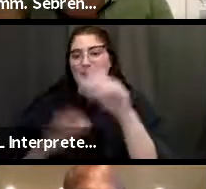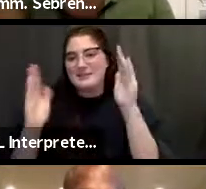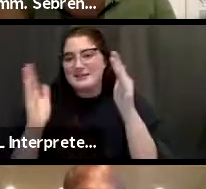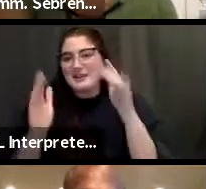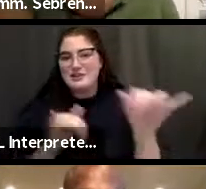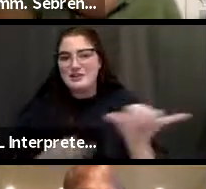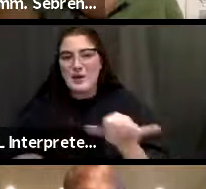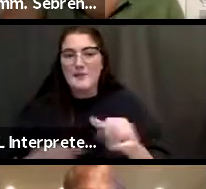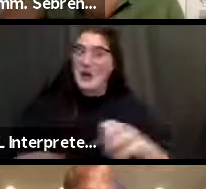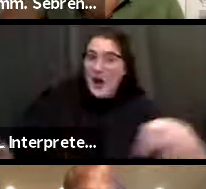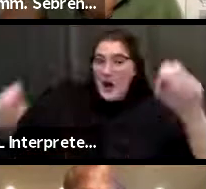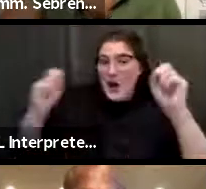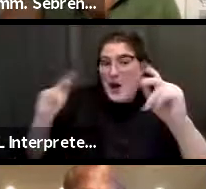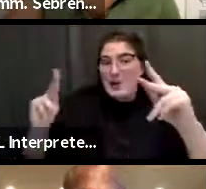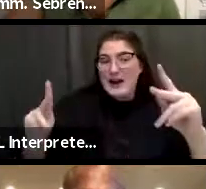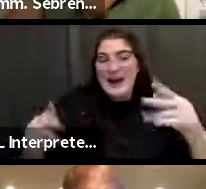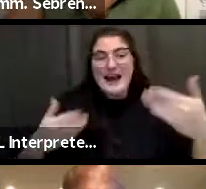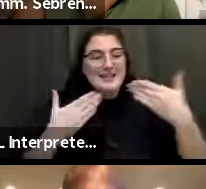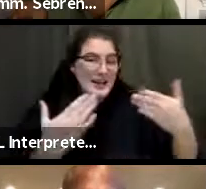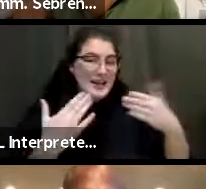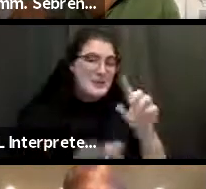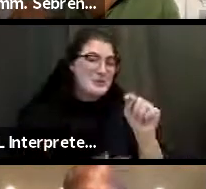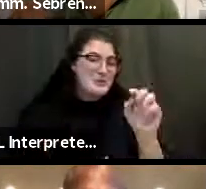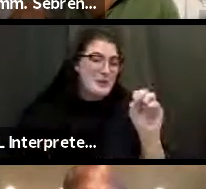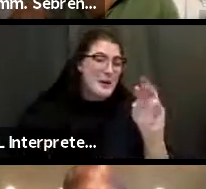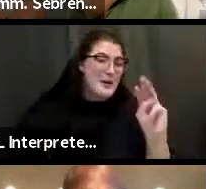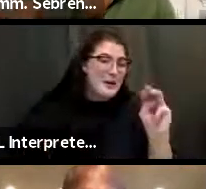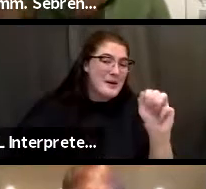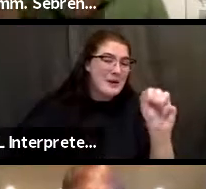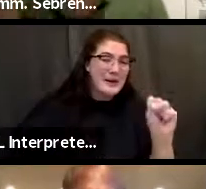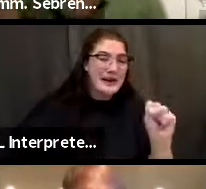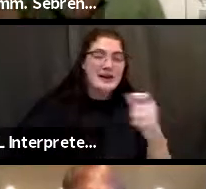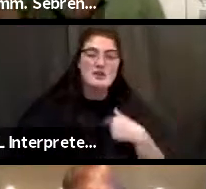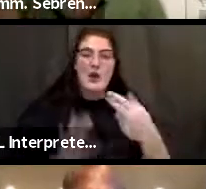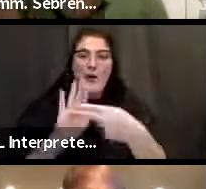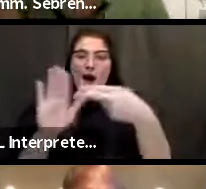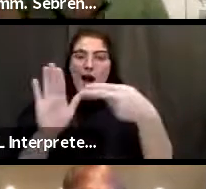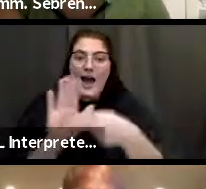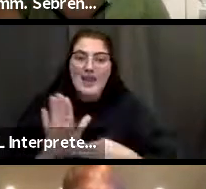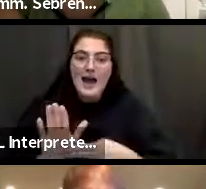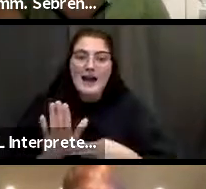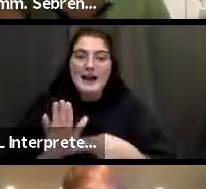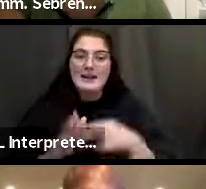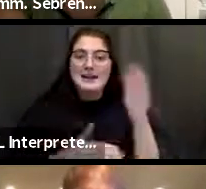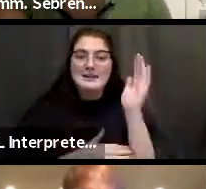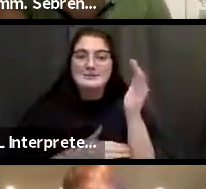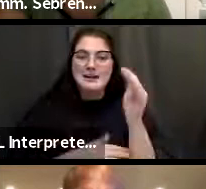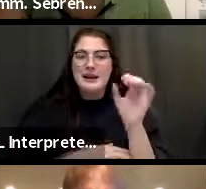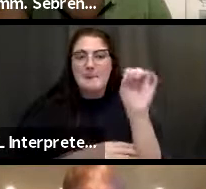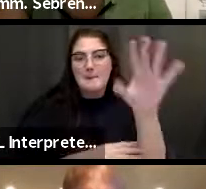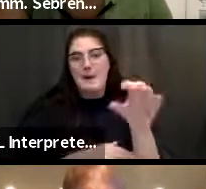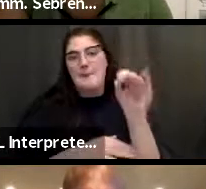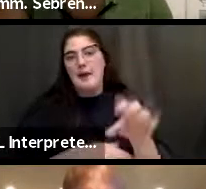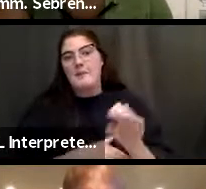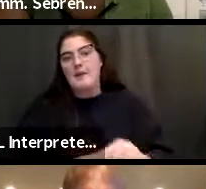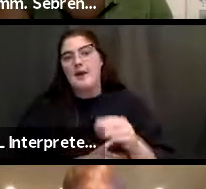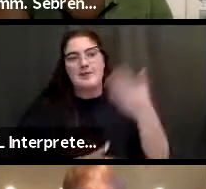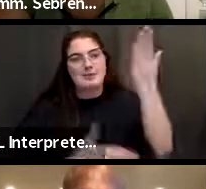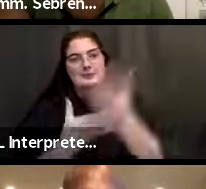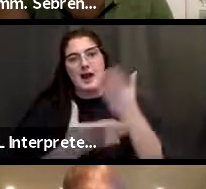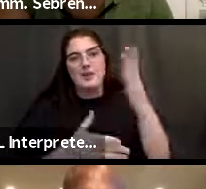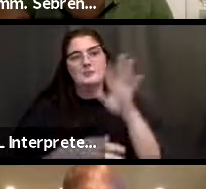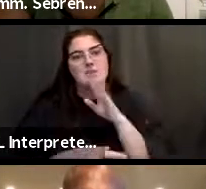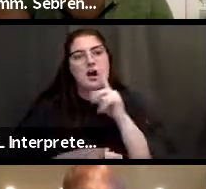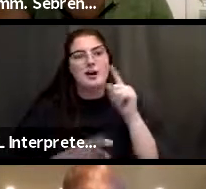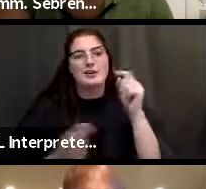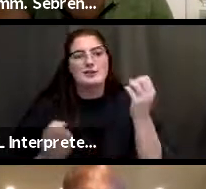us. Okay, so thank you, much Tomas. appreciated. Let me just highlight, and I'm gonna speak in bullets and then stop talking so you